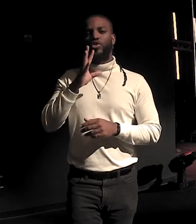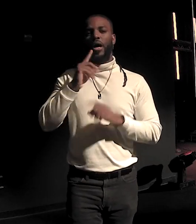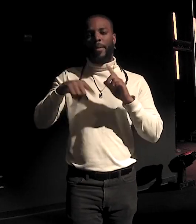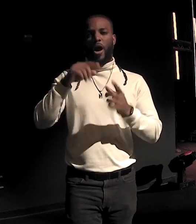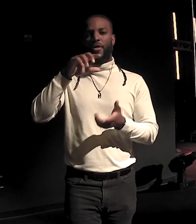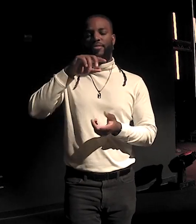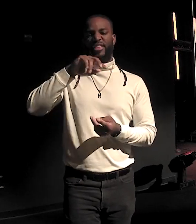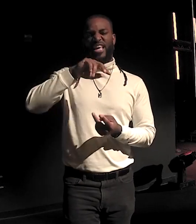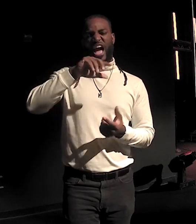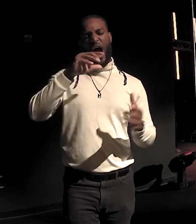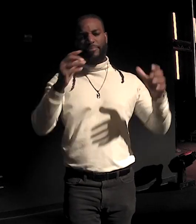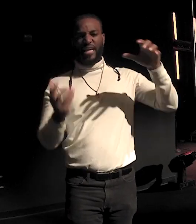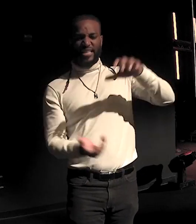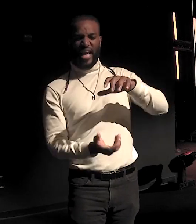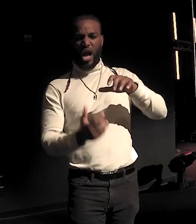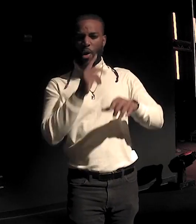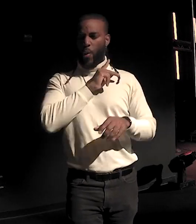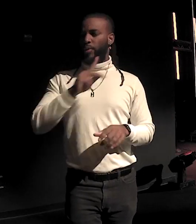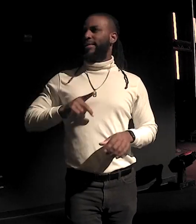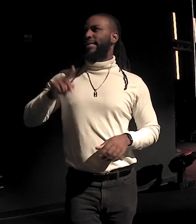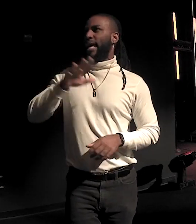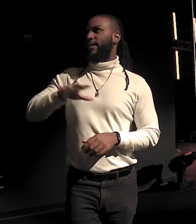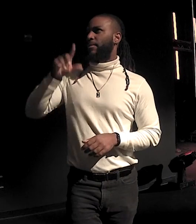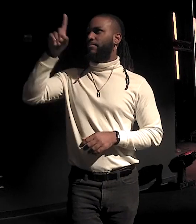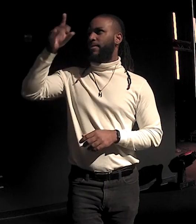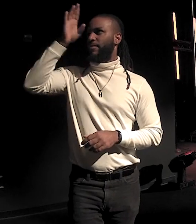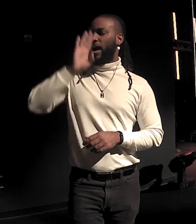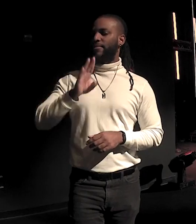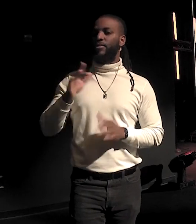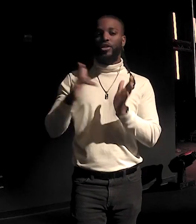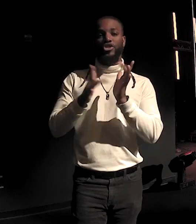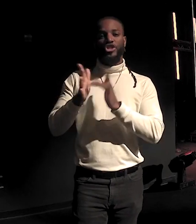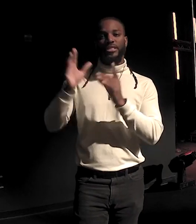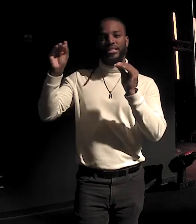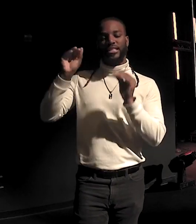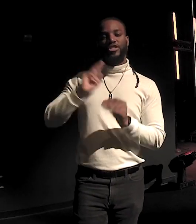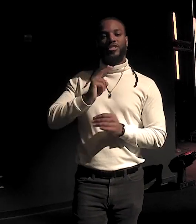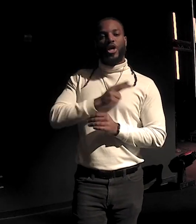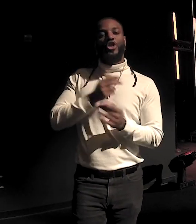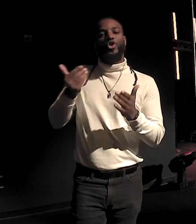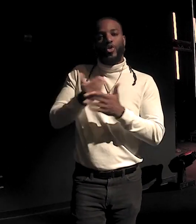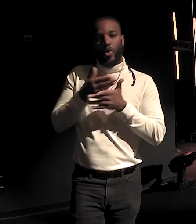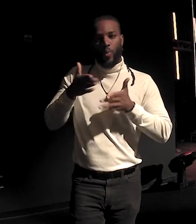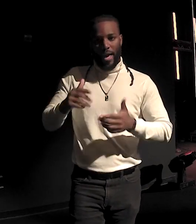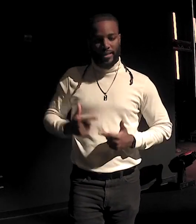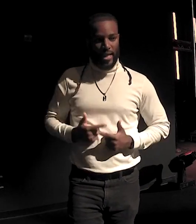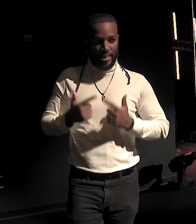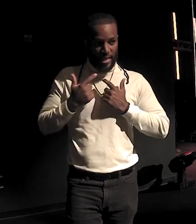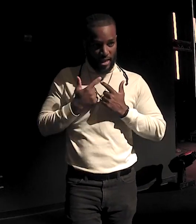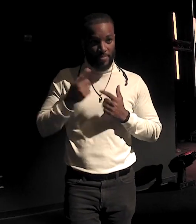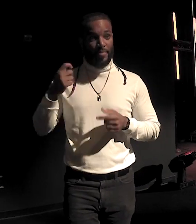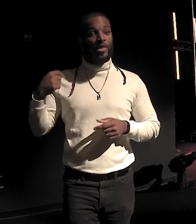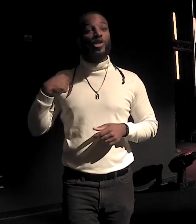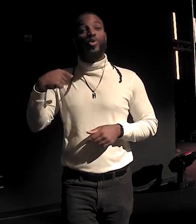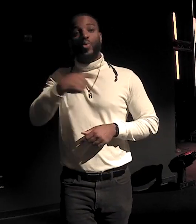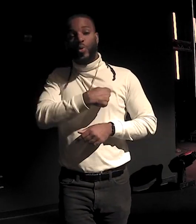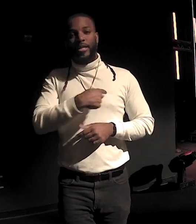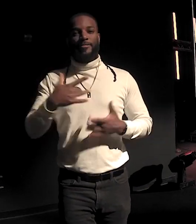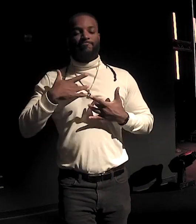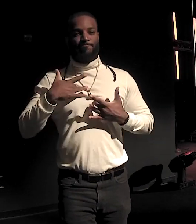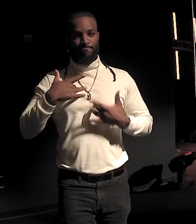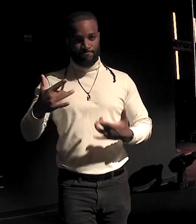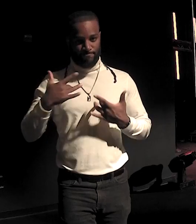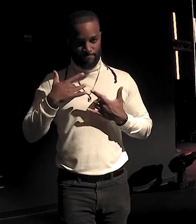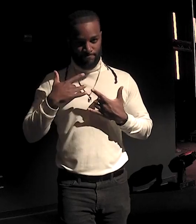upside down kingdom of God. And Jesus teaches us a new way to live because we all have a